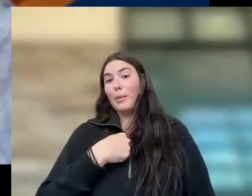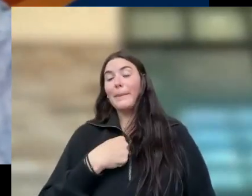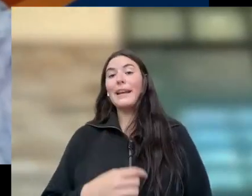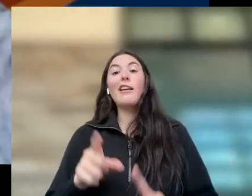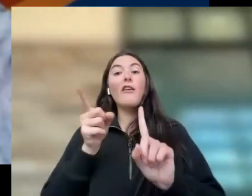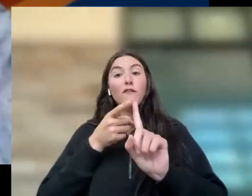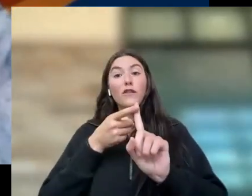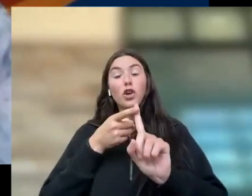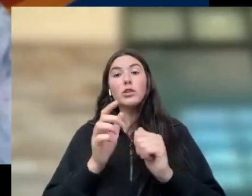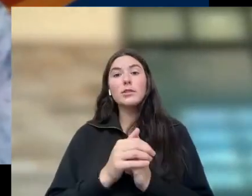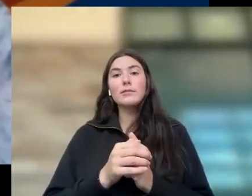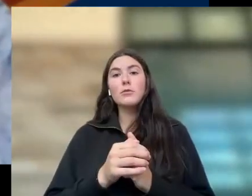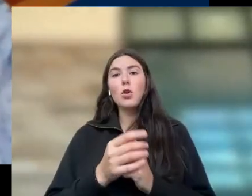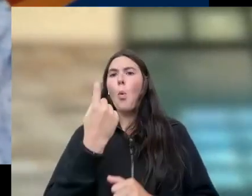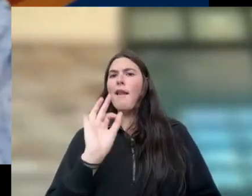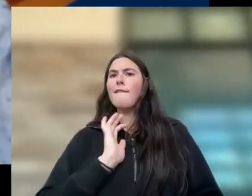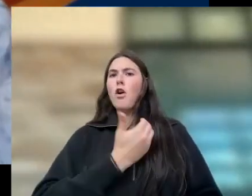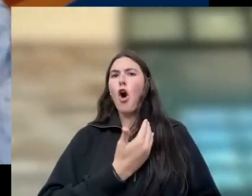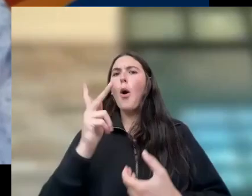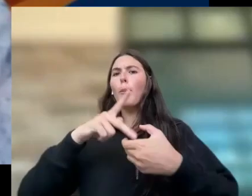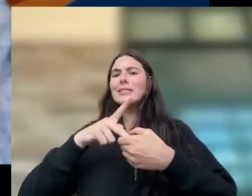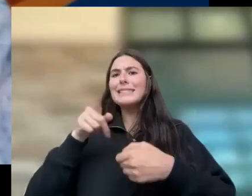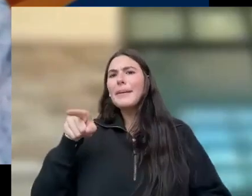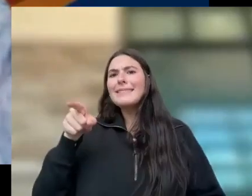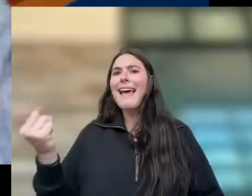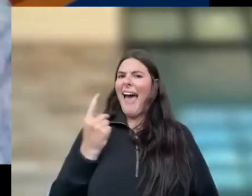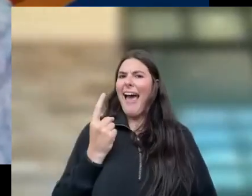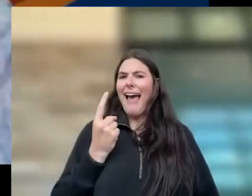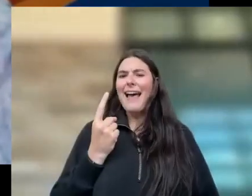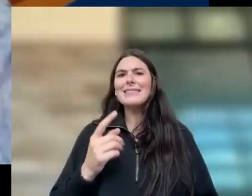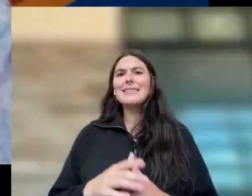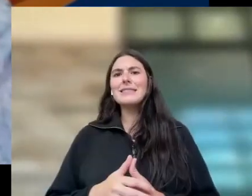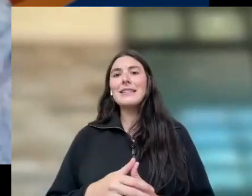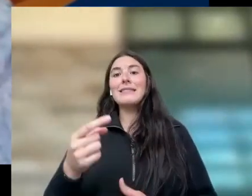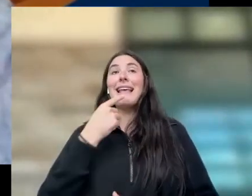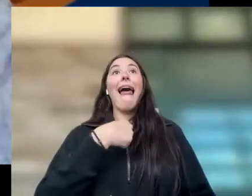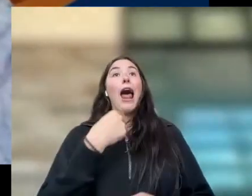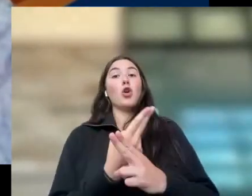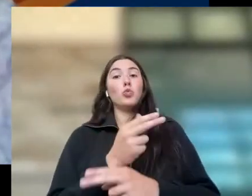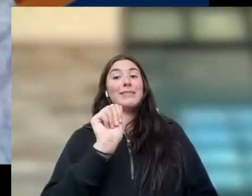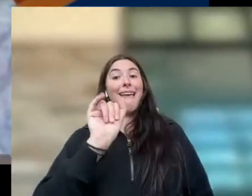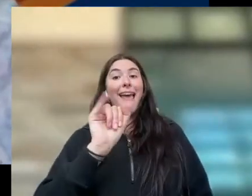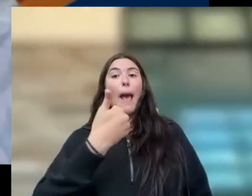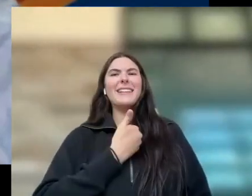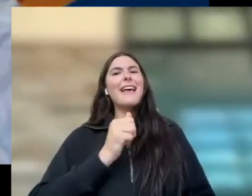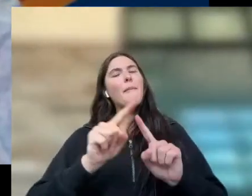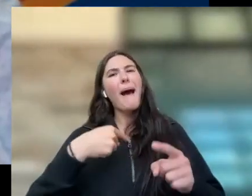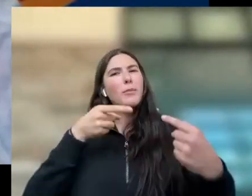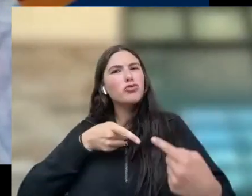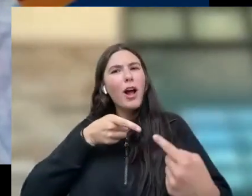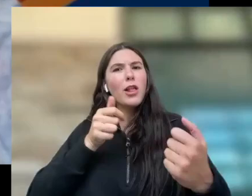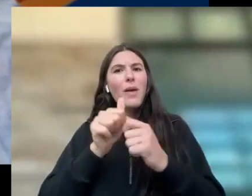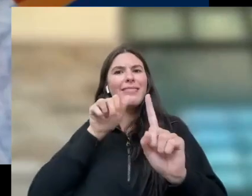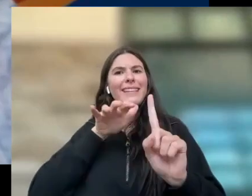them is one of our participants is asking, I use generative AI myself, but I'm struggling with the